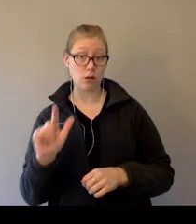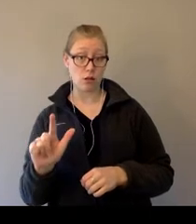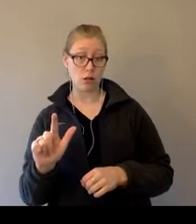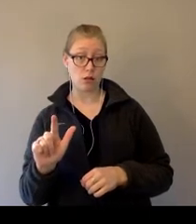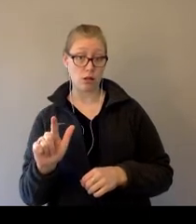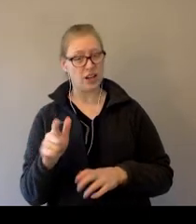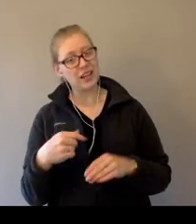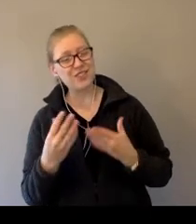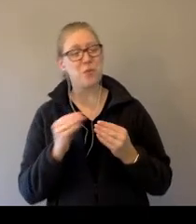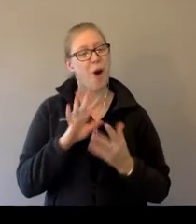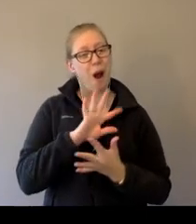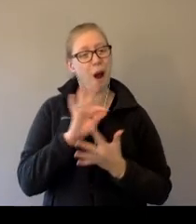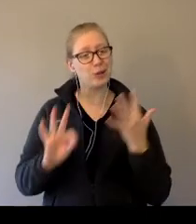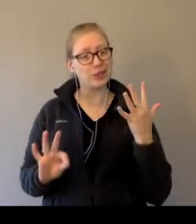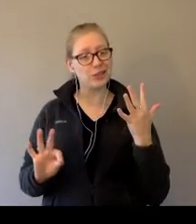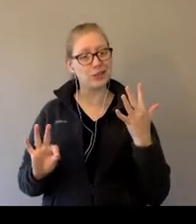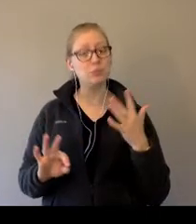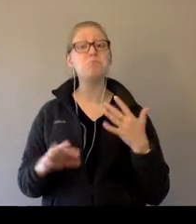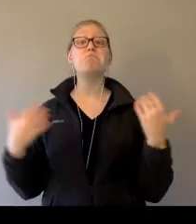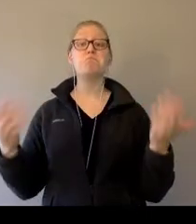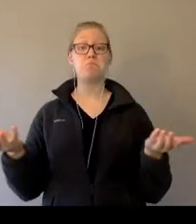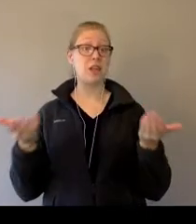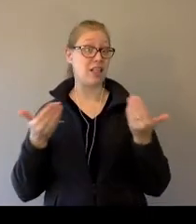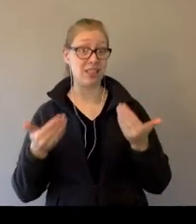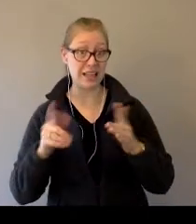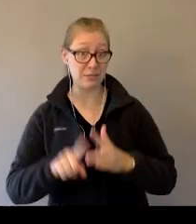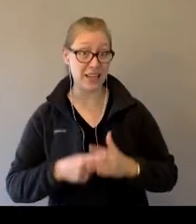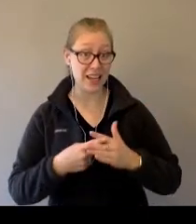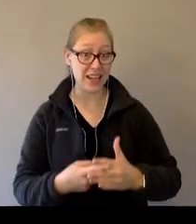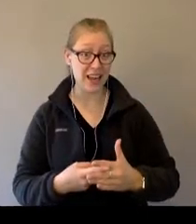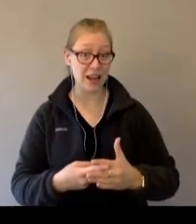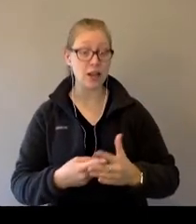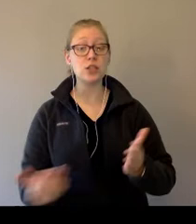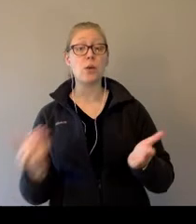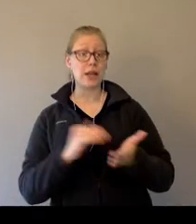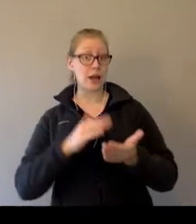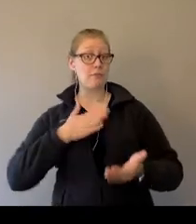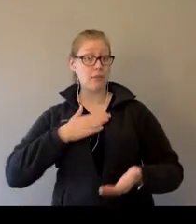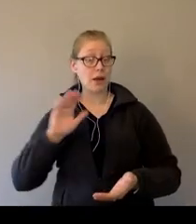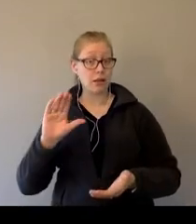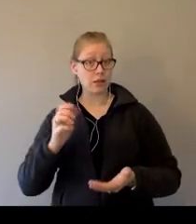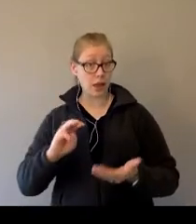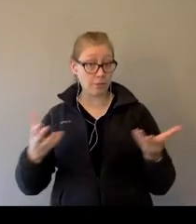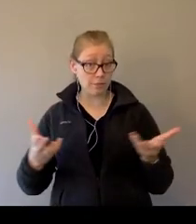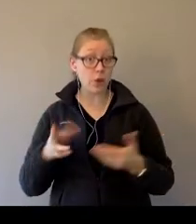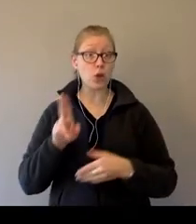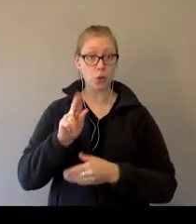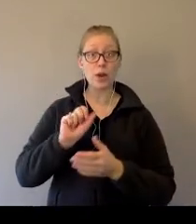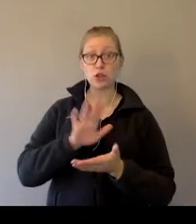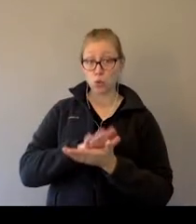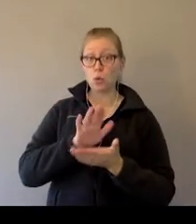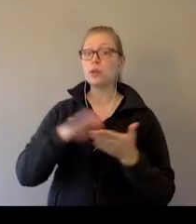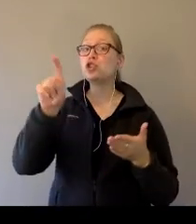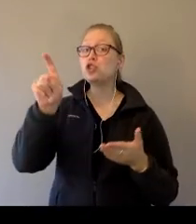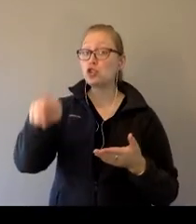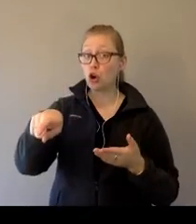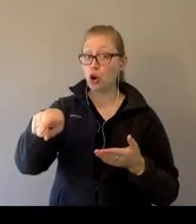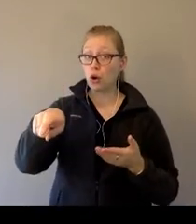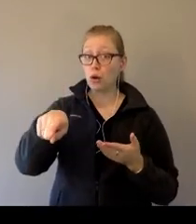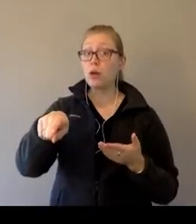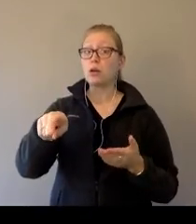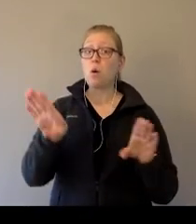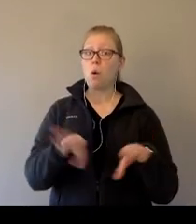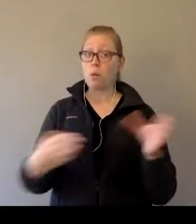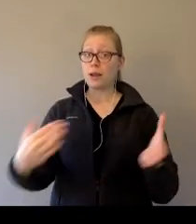of a choice. Let's begin. So again, my claim is U.S. schools should reopen